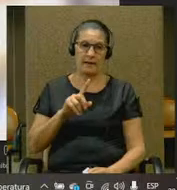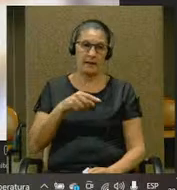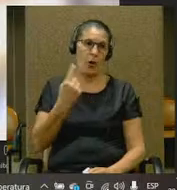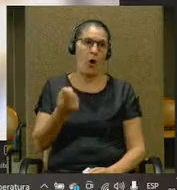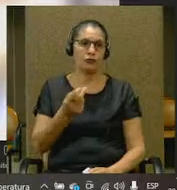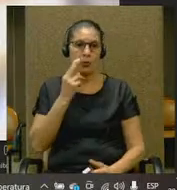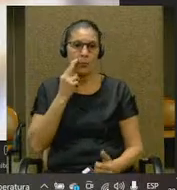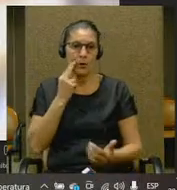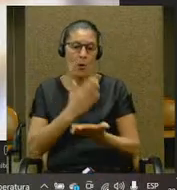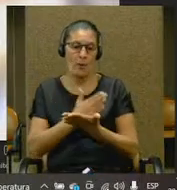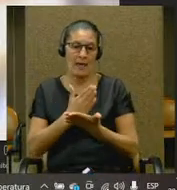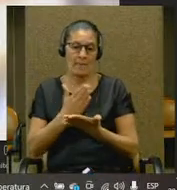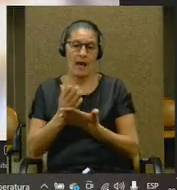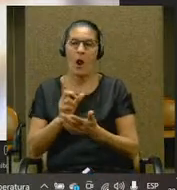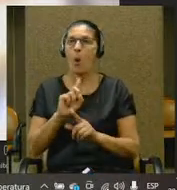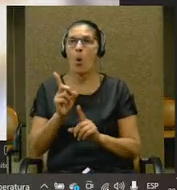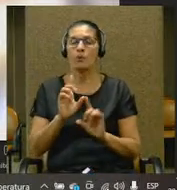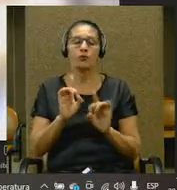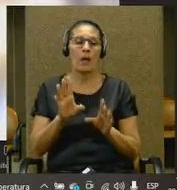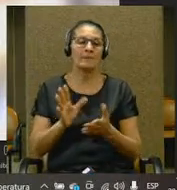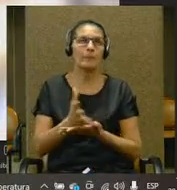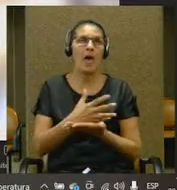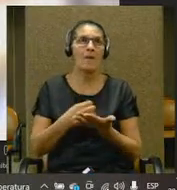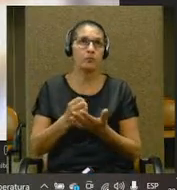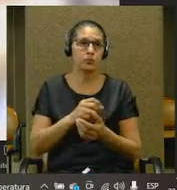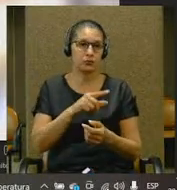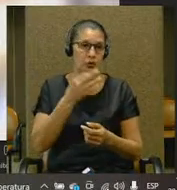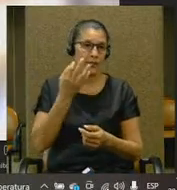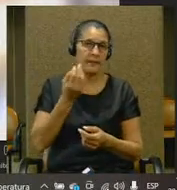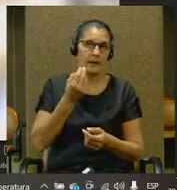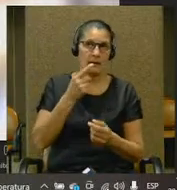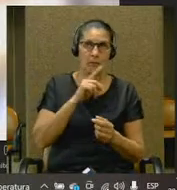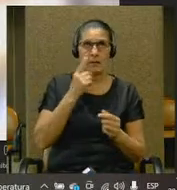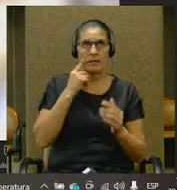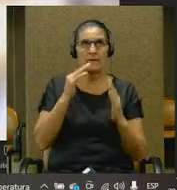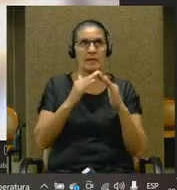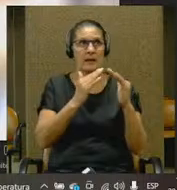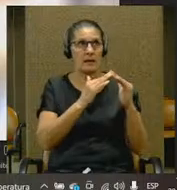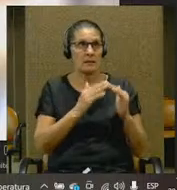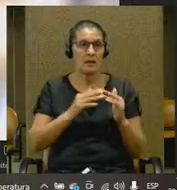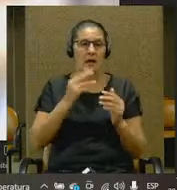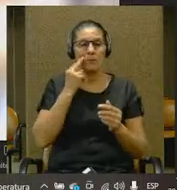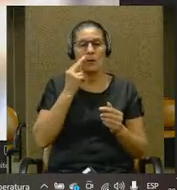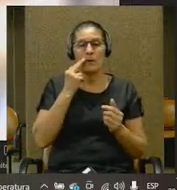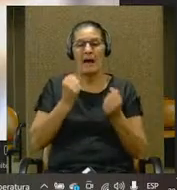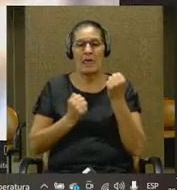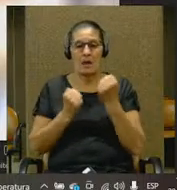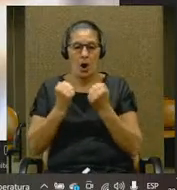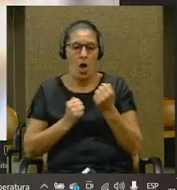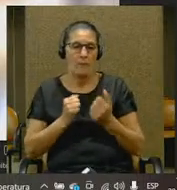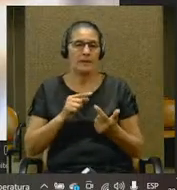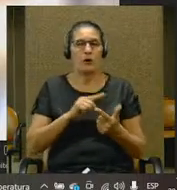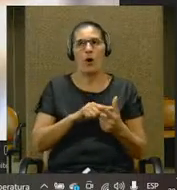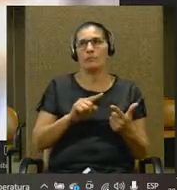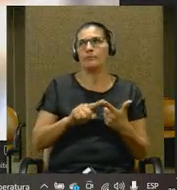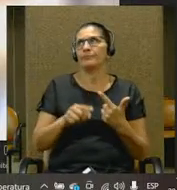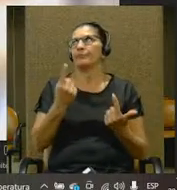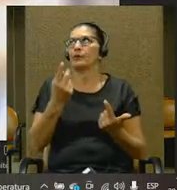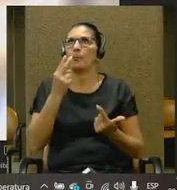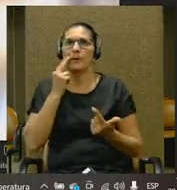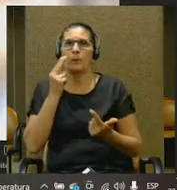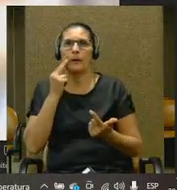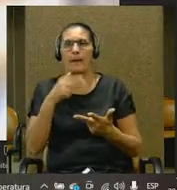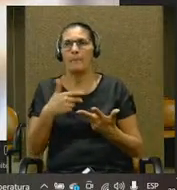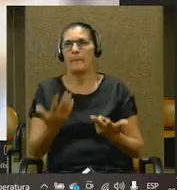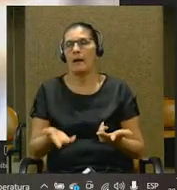if it's a housing issue, a financial issue, it could be an issue with regards to relationships